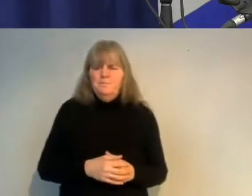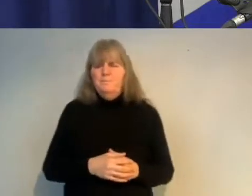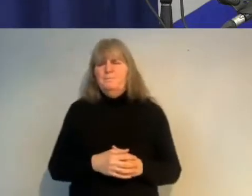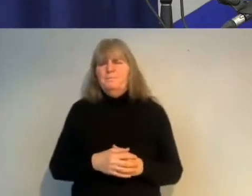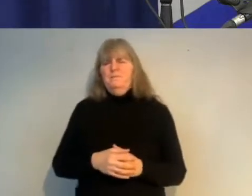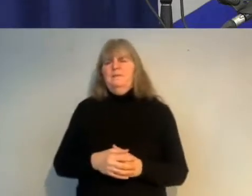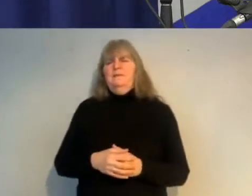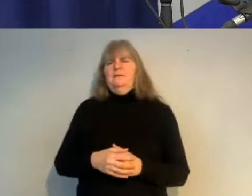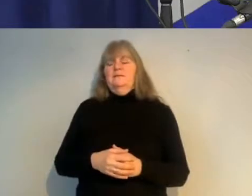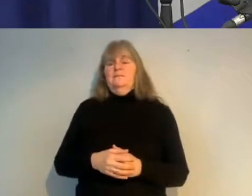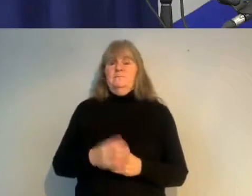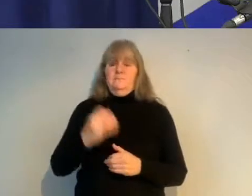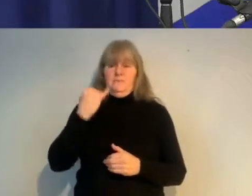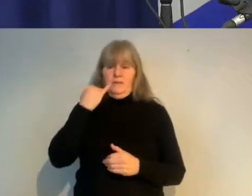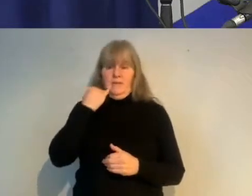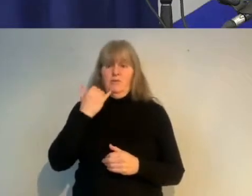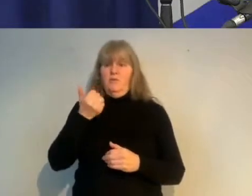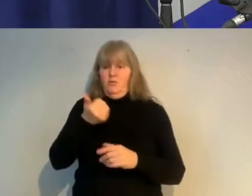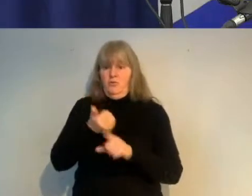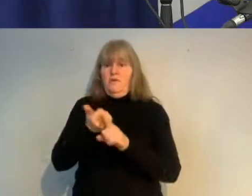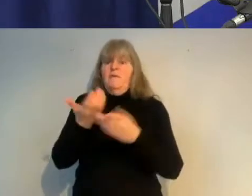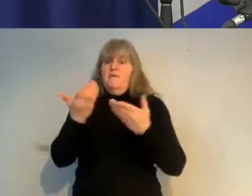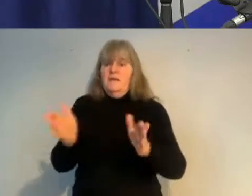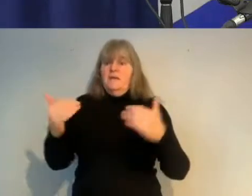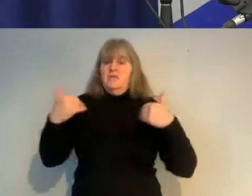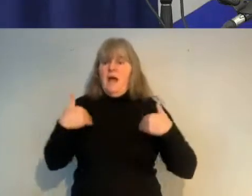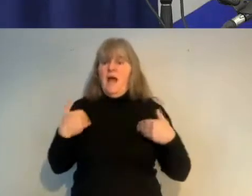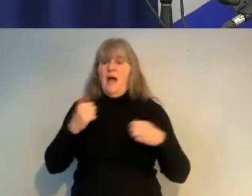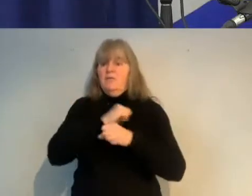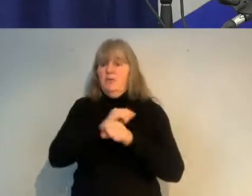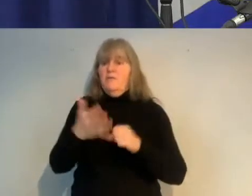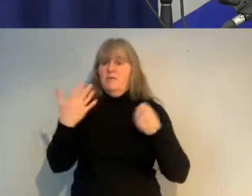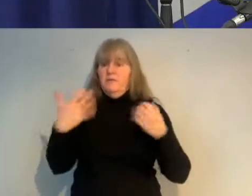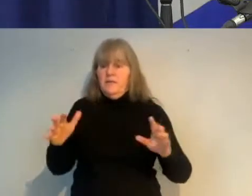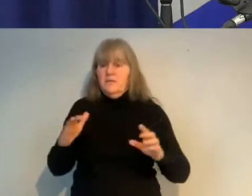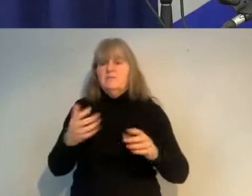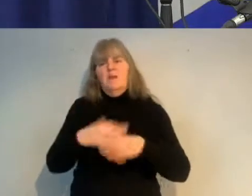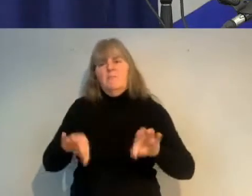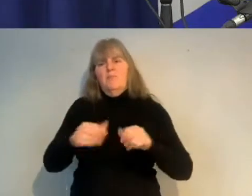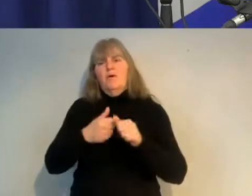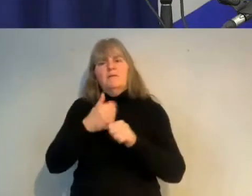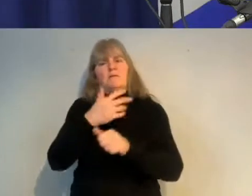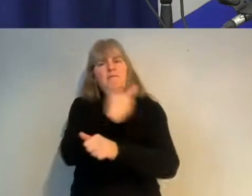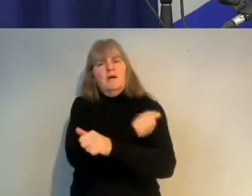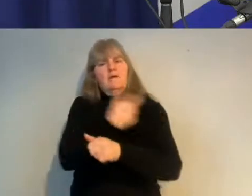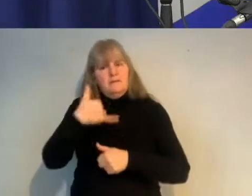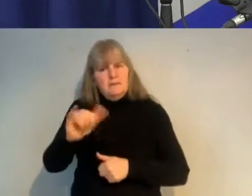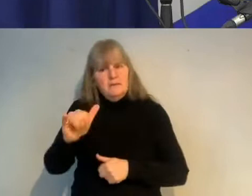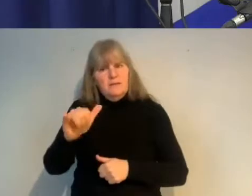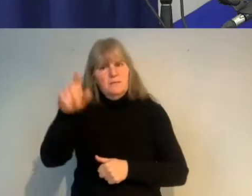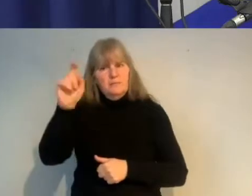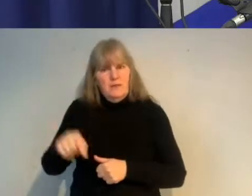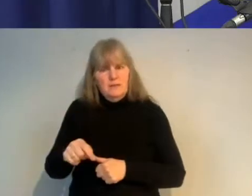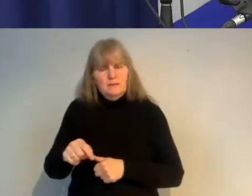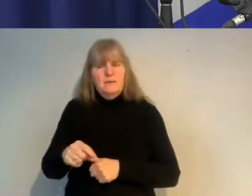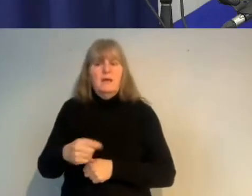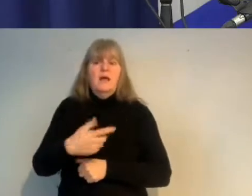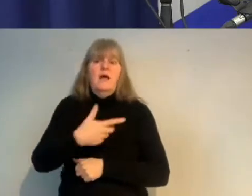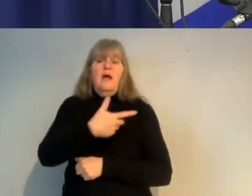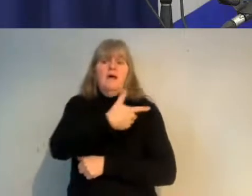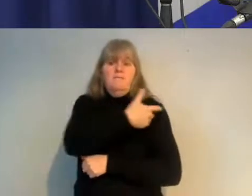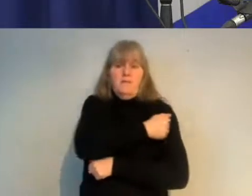If you've had COVID-19, it's still important to get vaccinated. Vaccine and past infection work together to train the immune